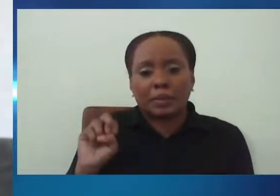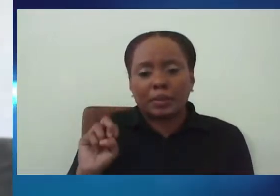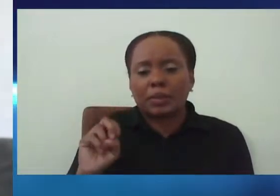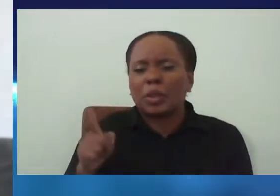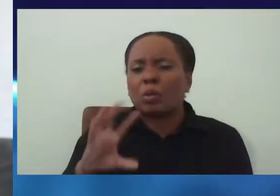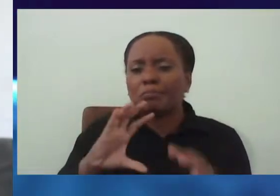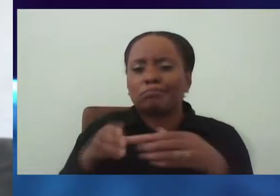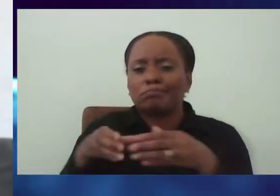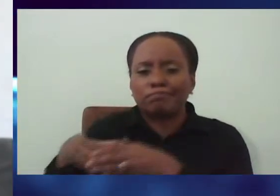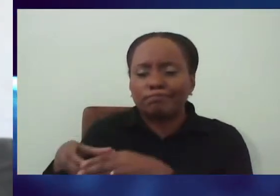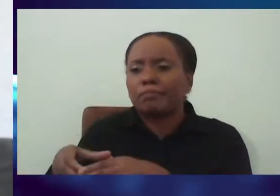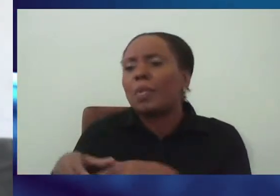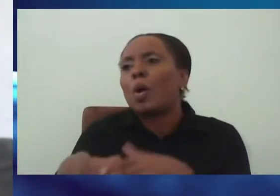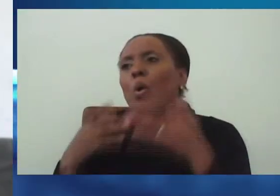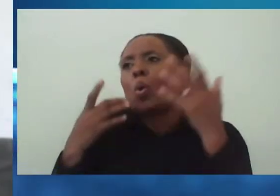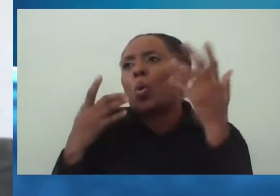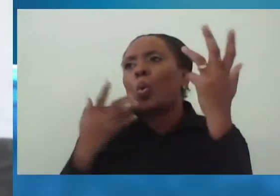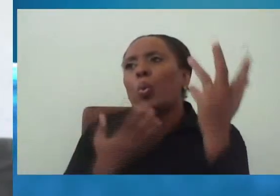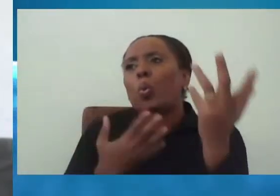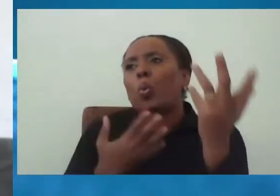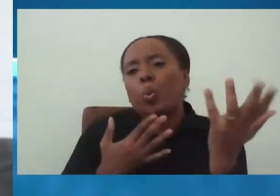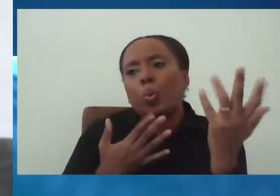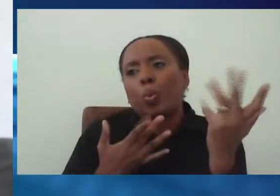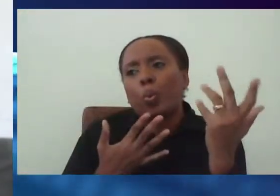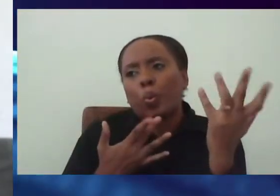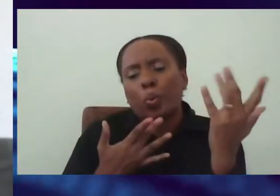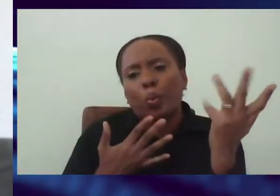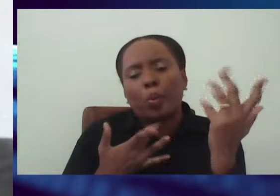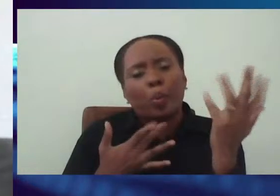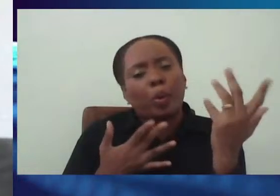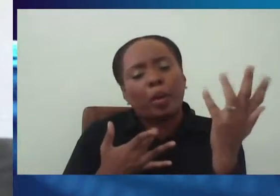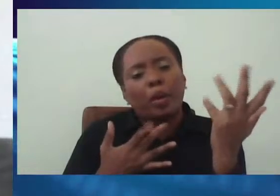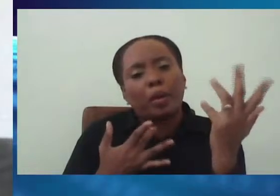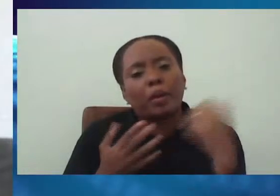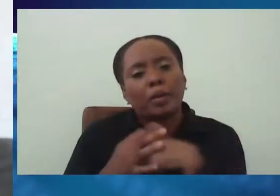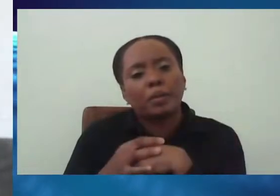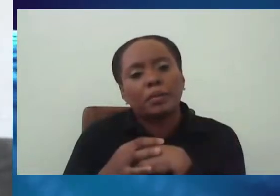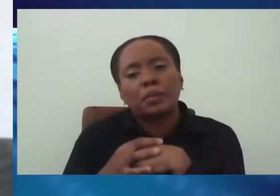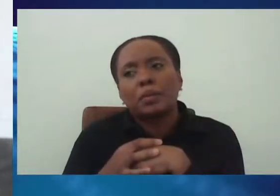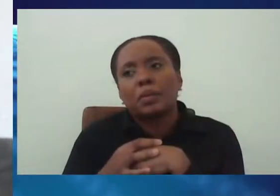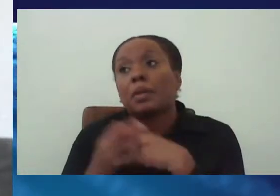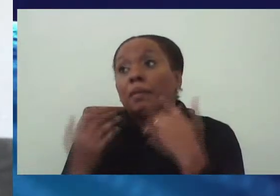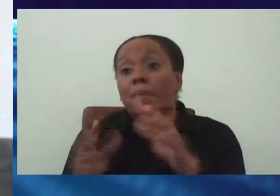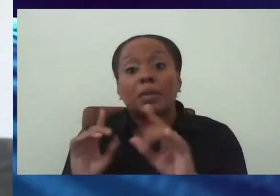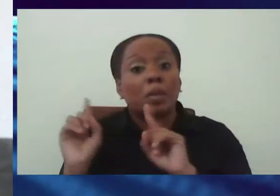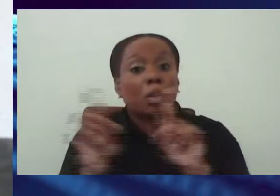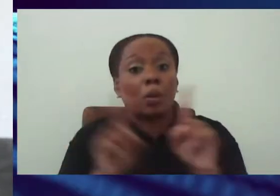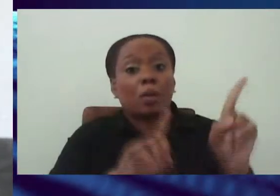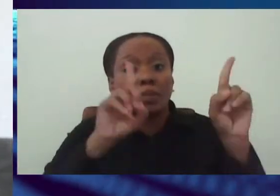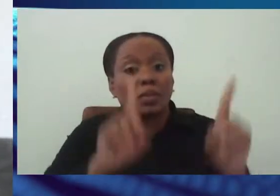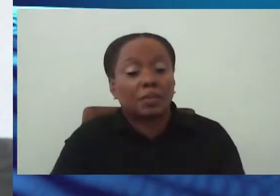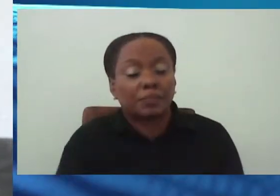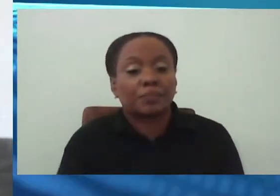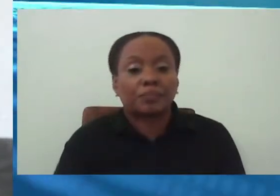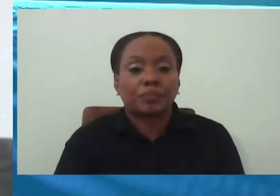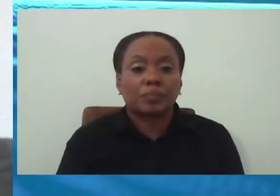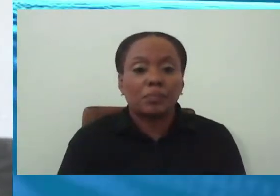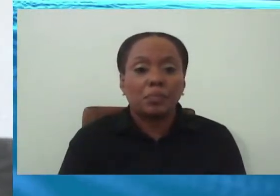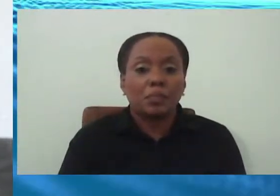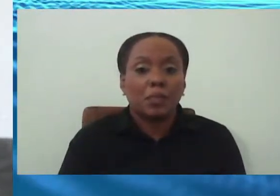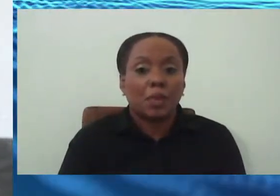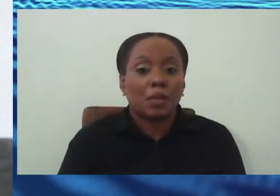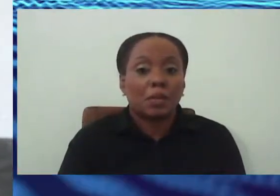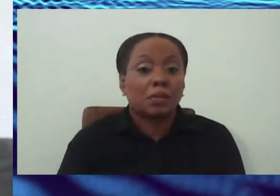time waiting in quarantine, then you go and get a test after that. You're supposed to get 2